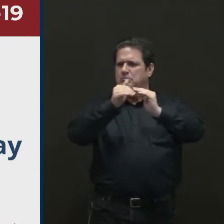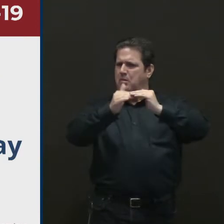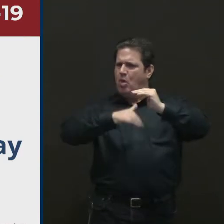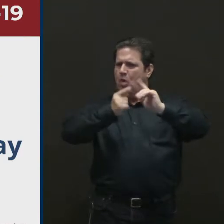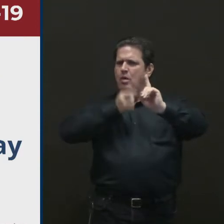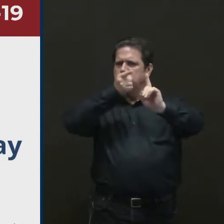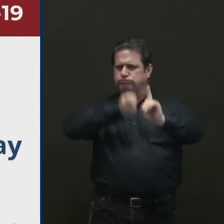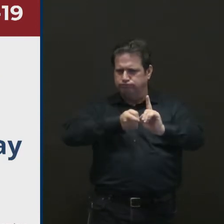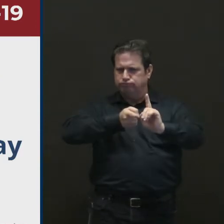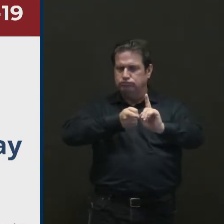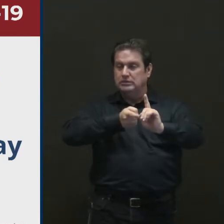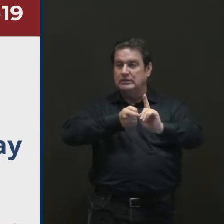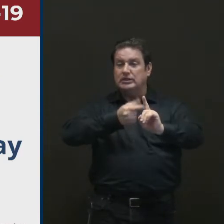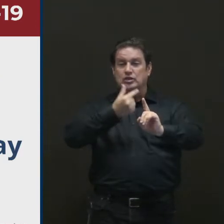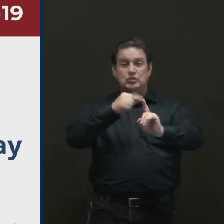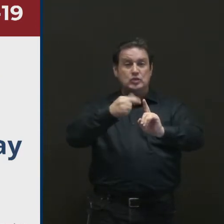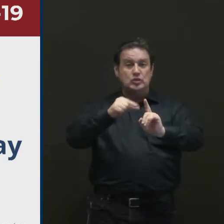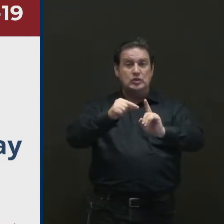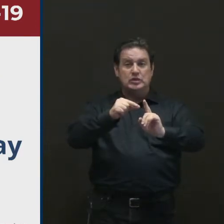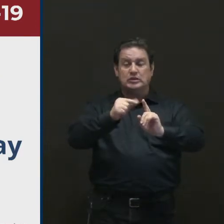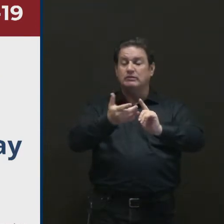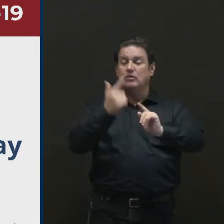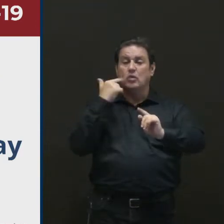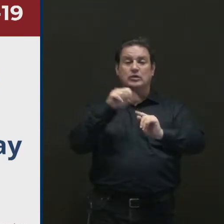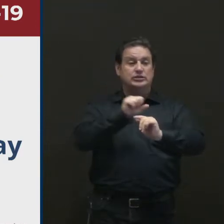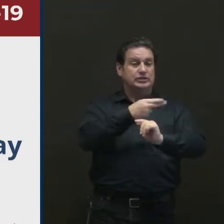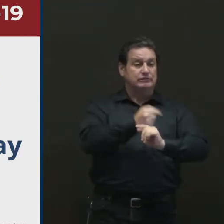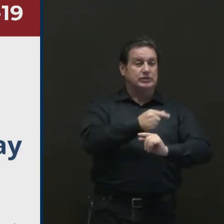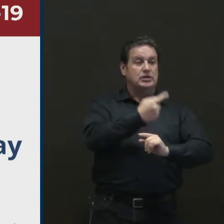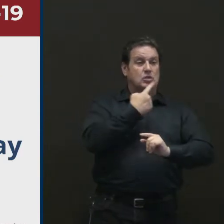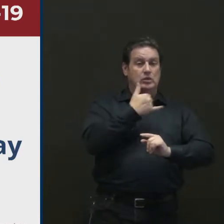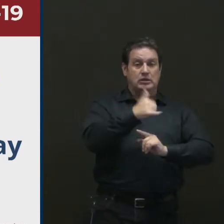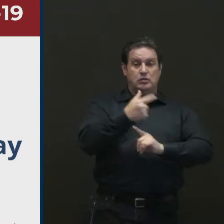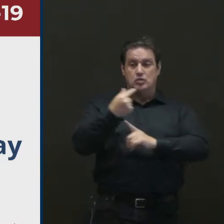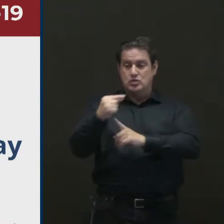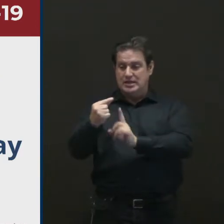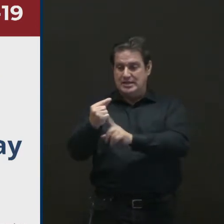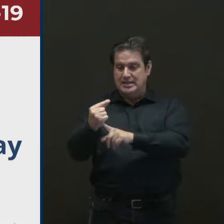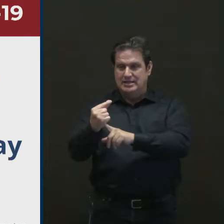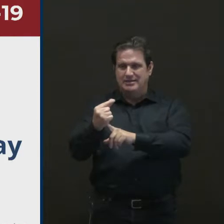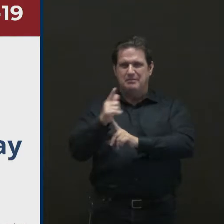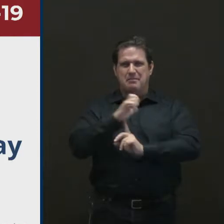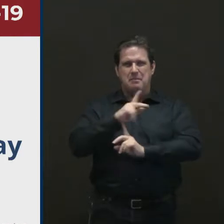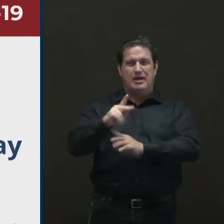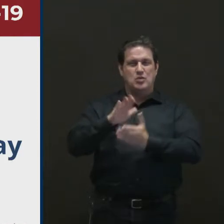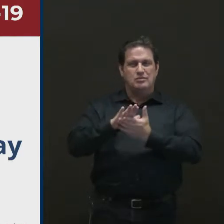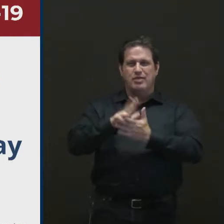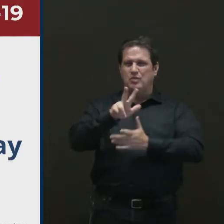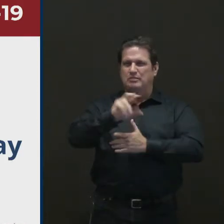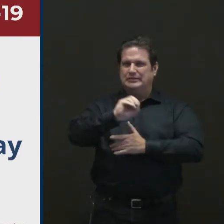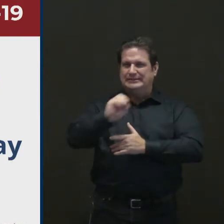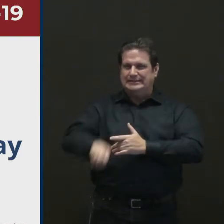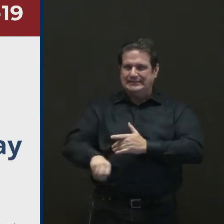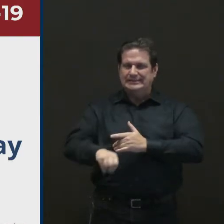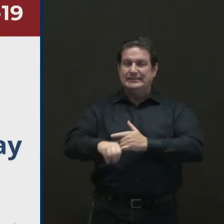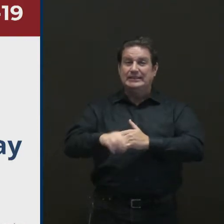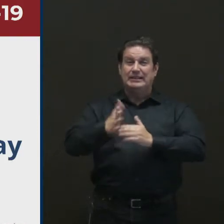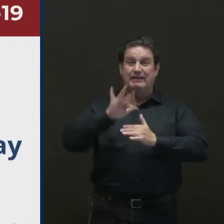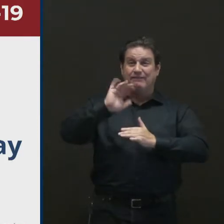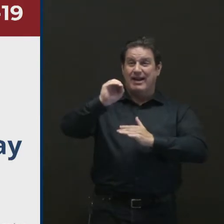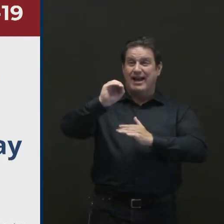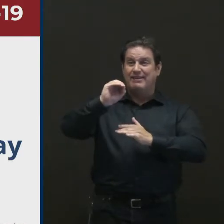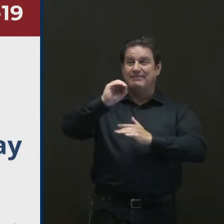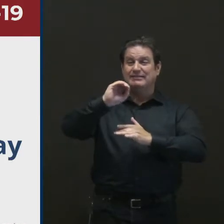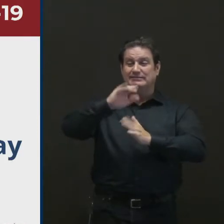that. The green scenario for going back to school is at 3% positive, and so we're moving away from that.